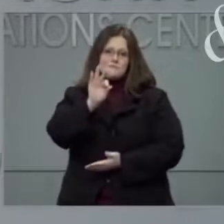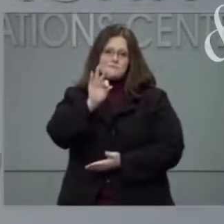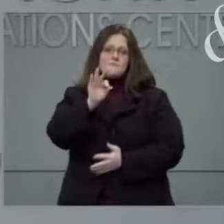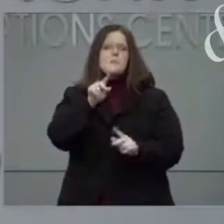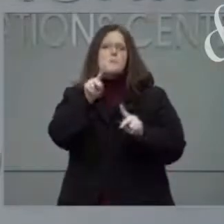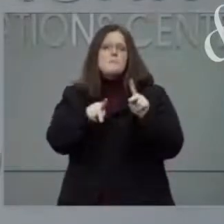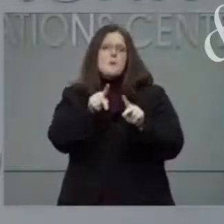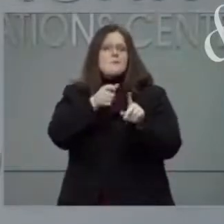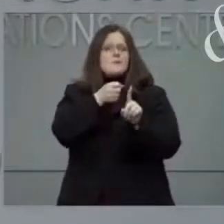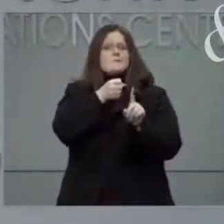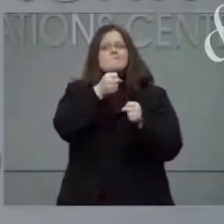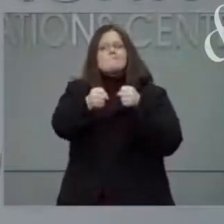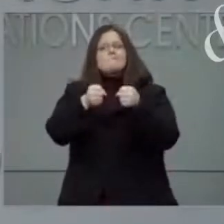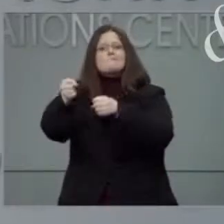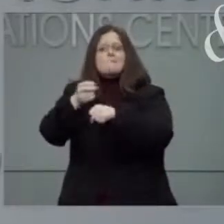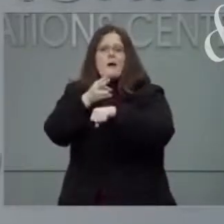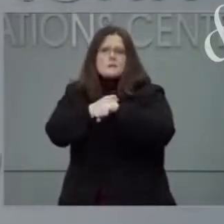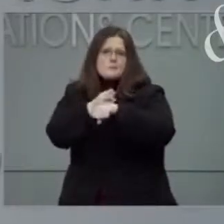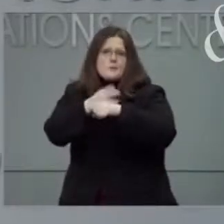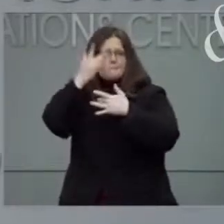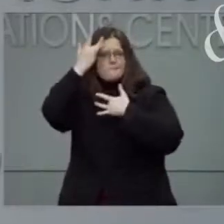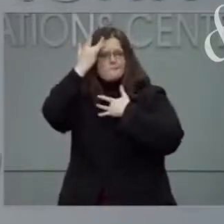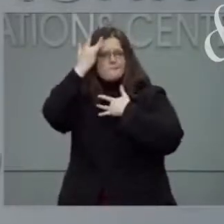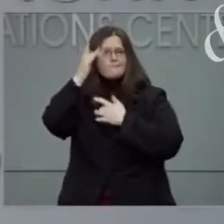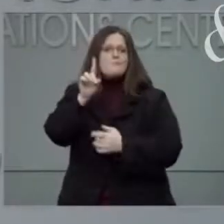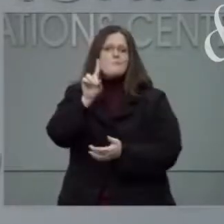1,353 people in the hospital, and sadly,